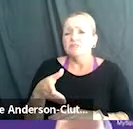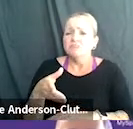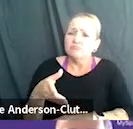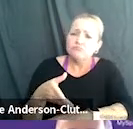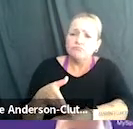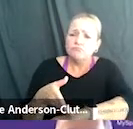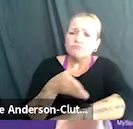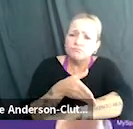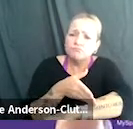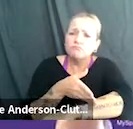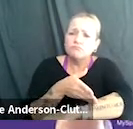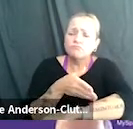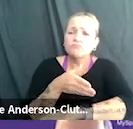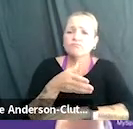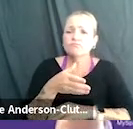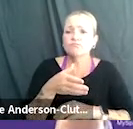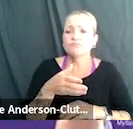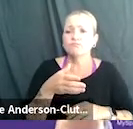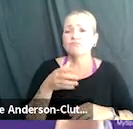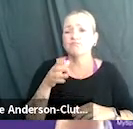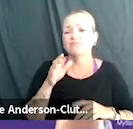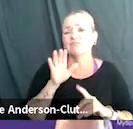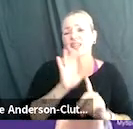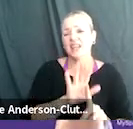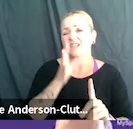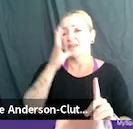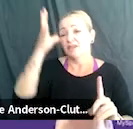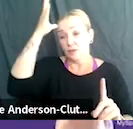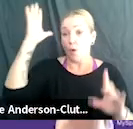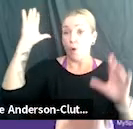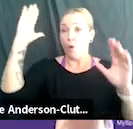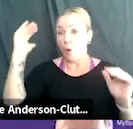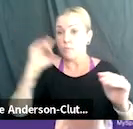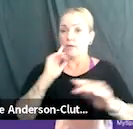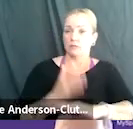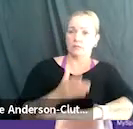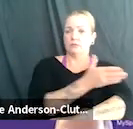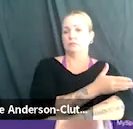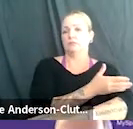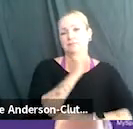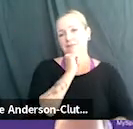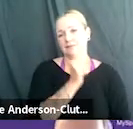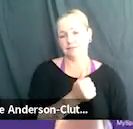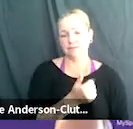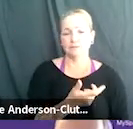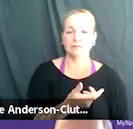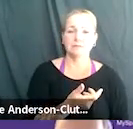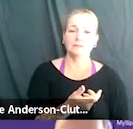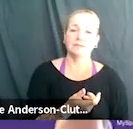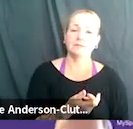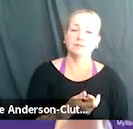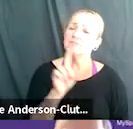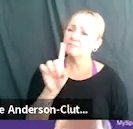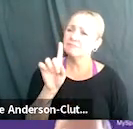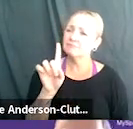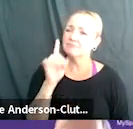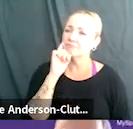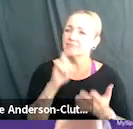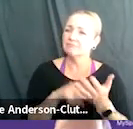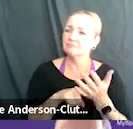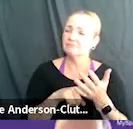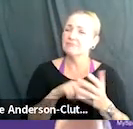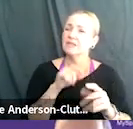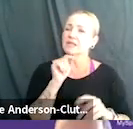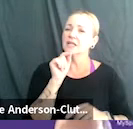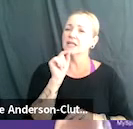for. What was also quite interesting about his sort of past, especially if you look longitudinally, was he would have several periods of time where he